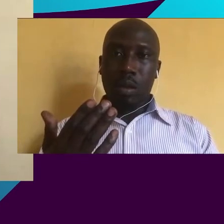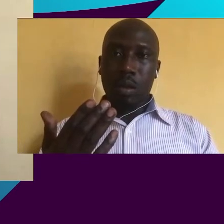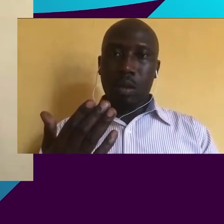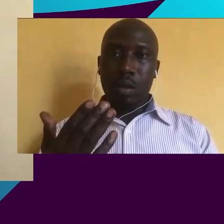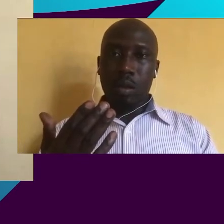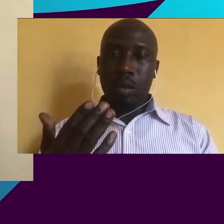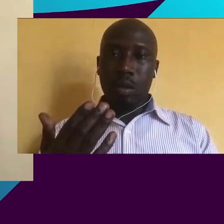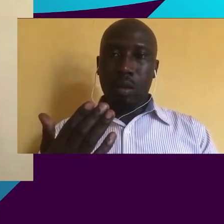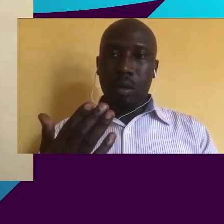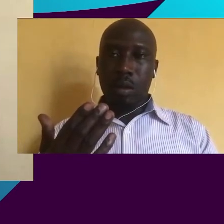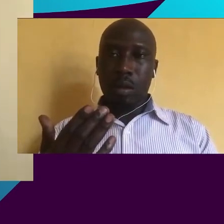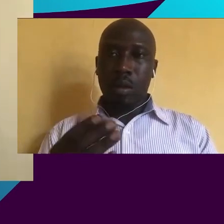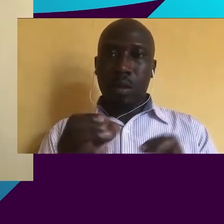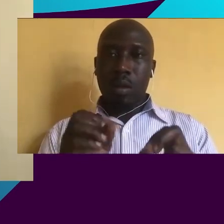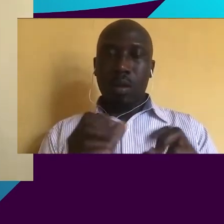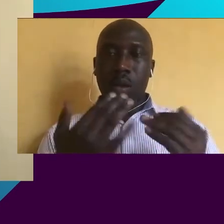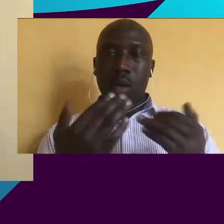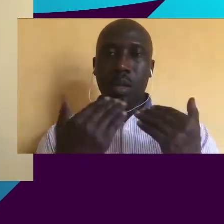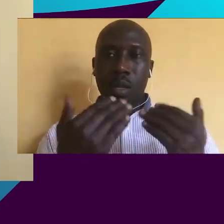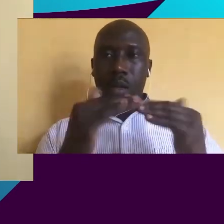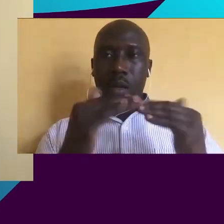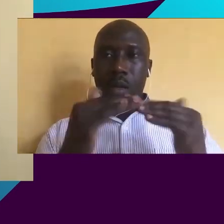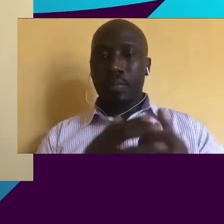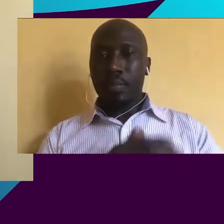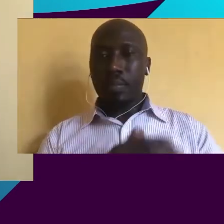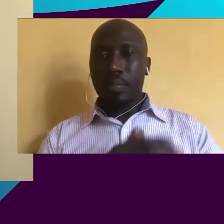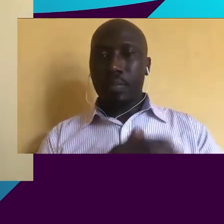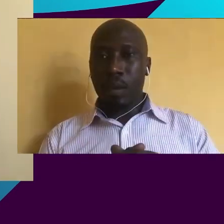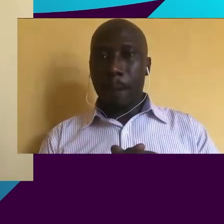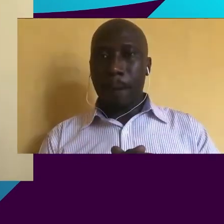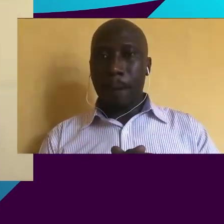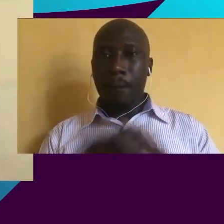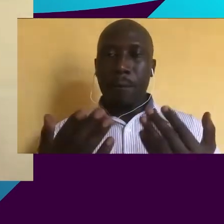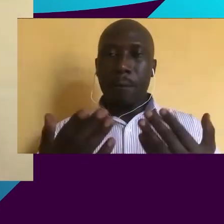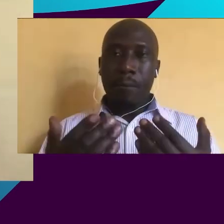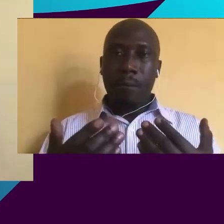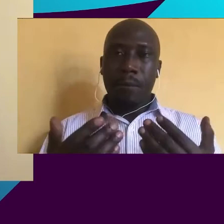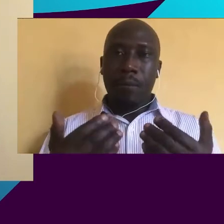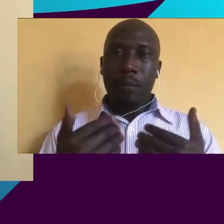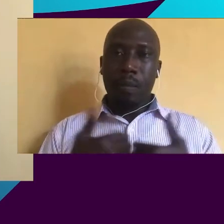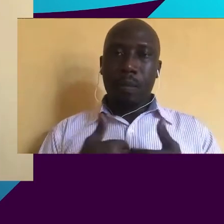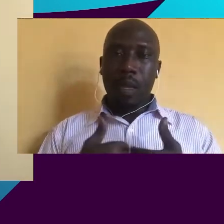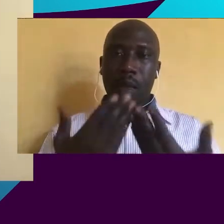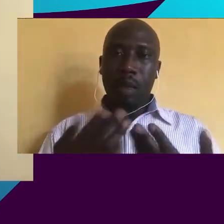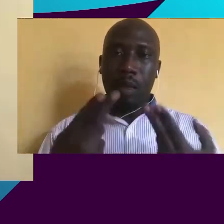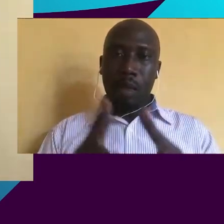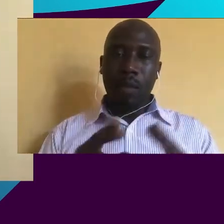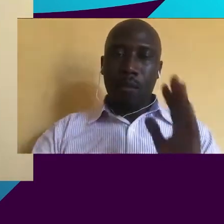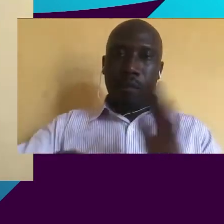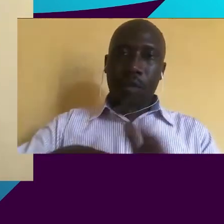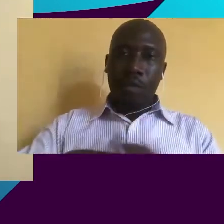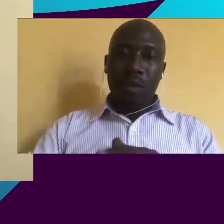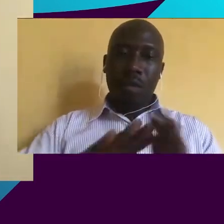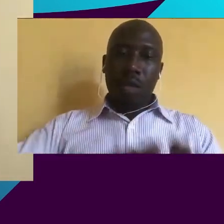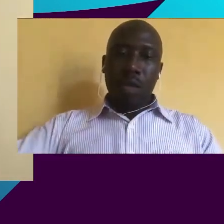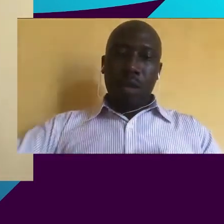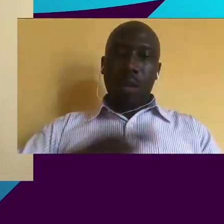Oh, thank you very much. My football started way back when I was 3 years old.